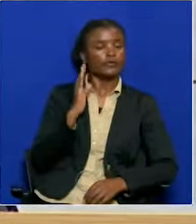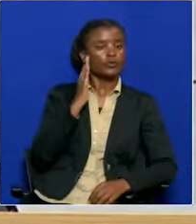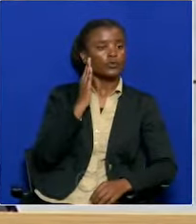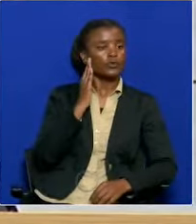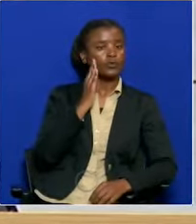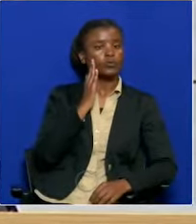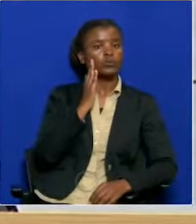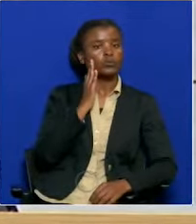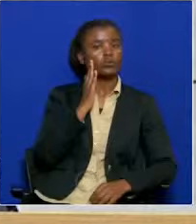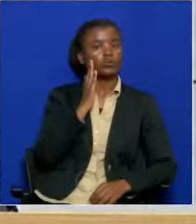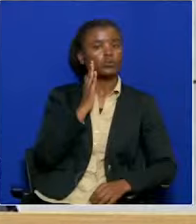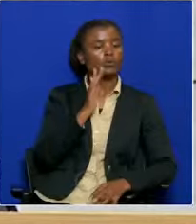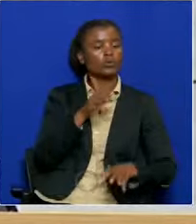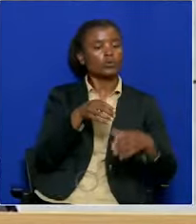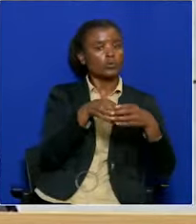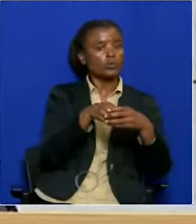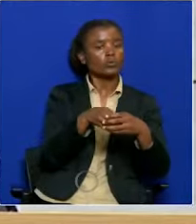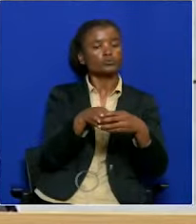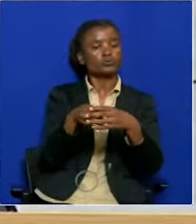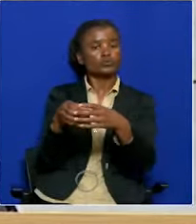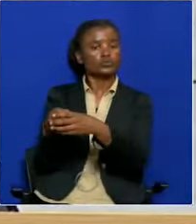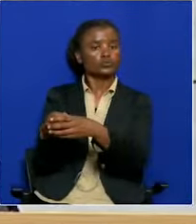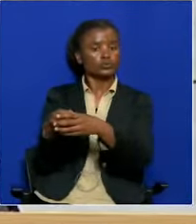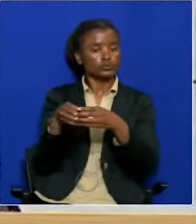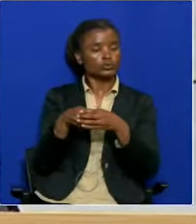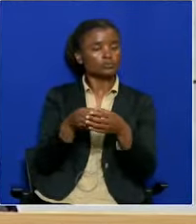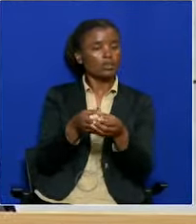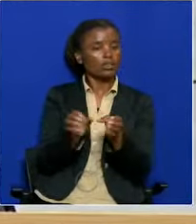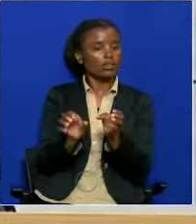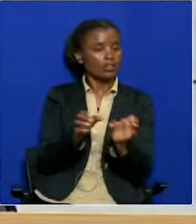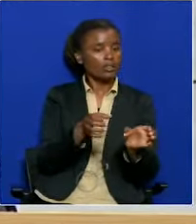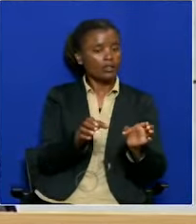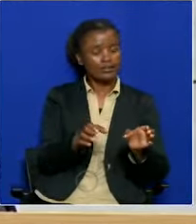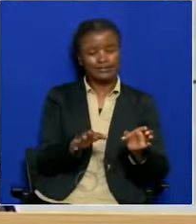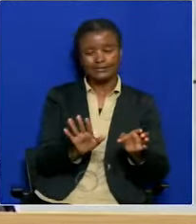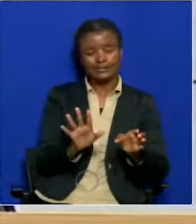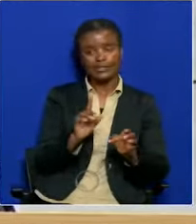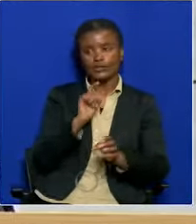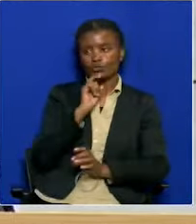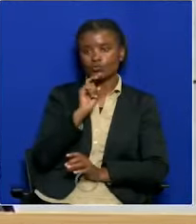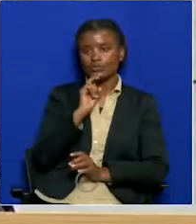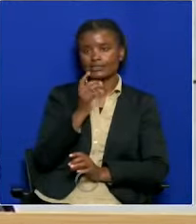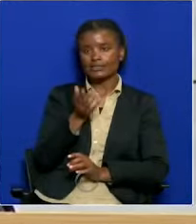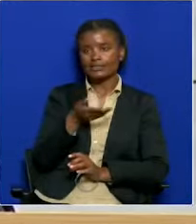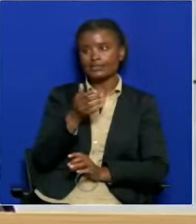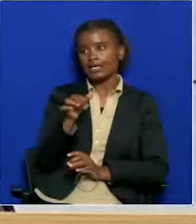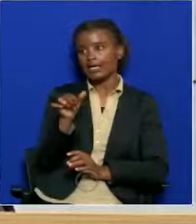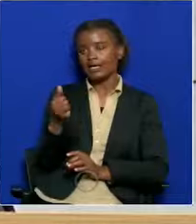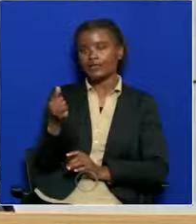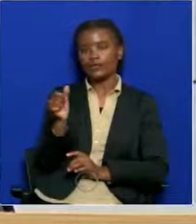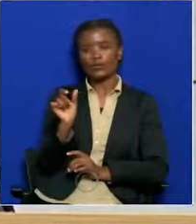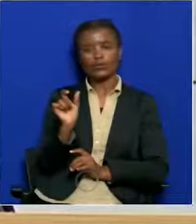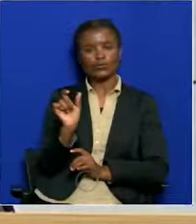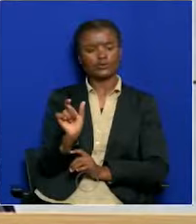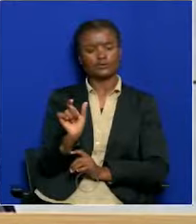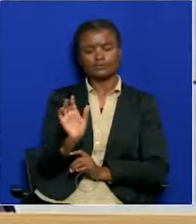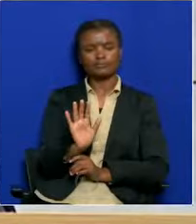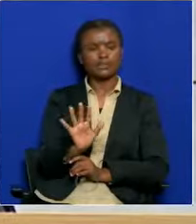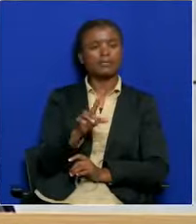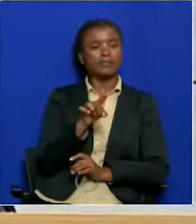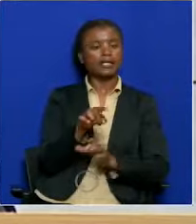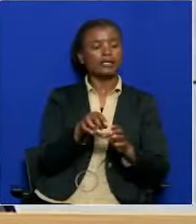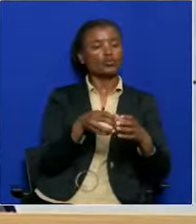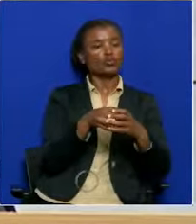groupings or, let me not use that other word, there were groupings of